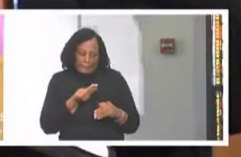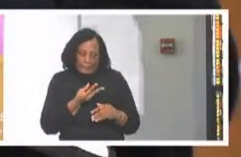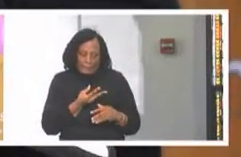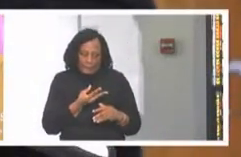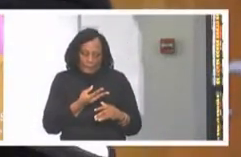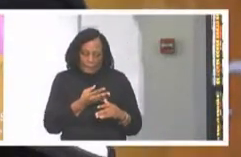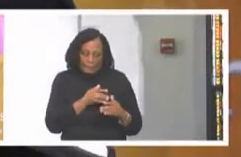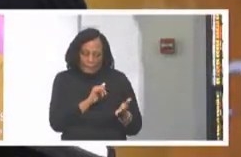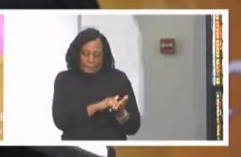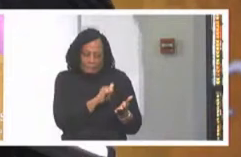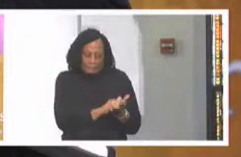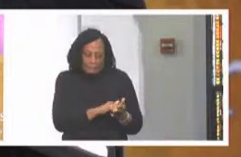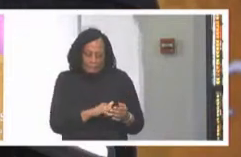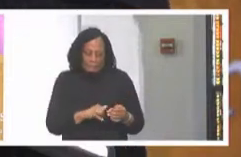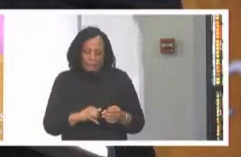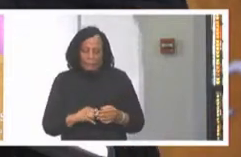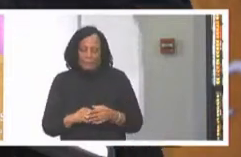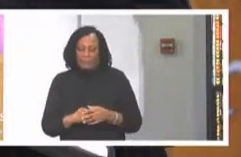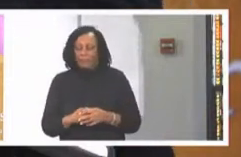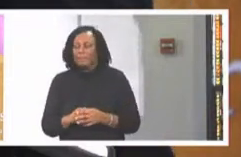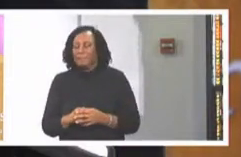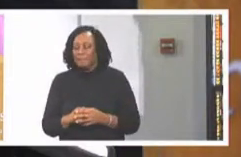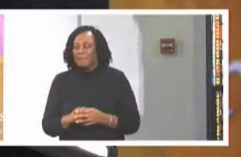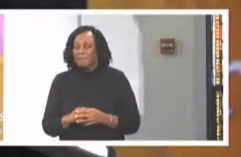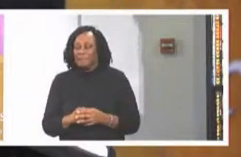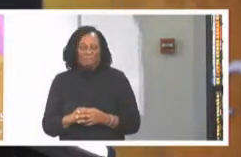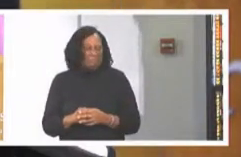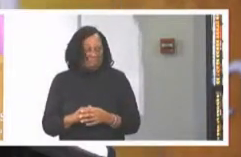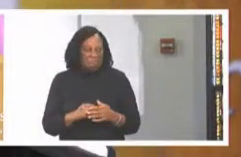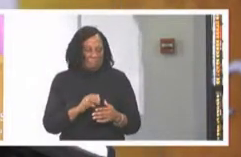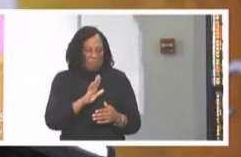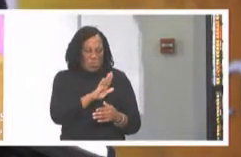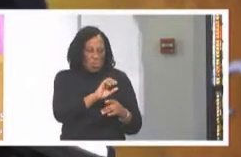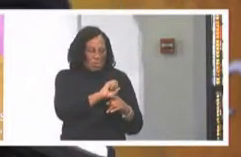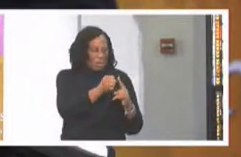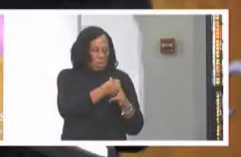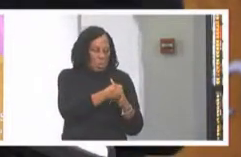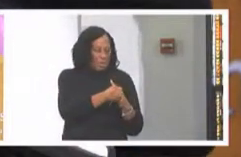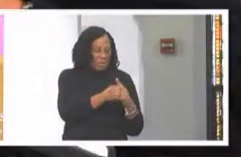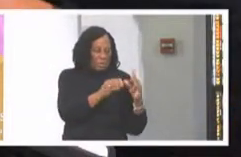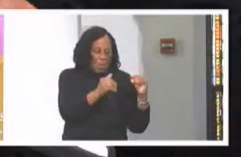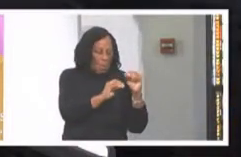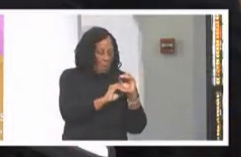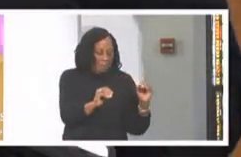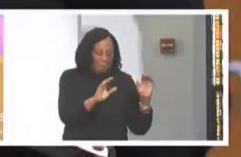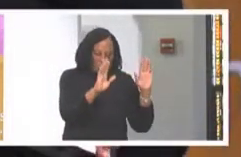that's impossible. It's never going to turn around.